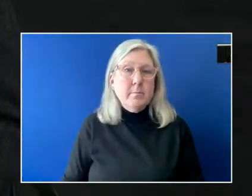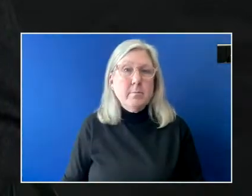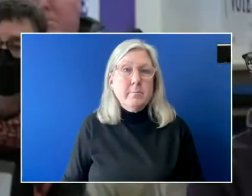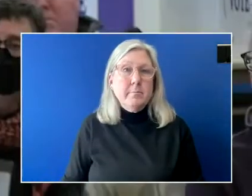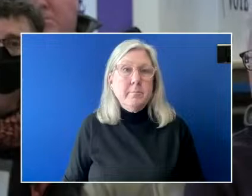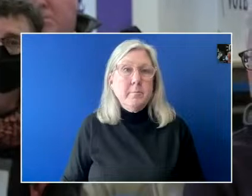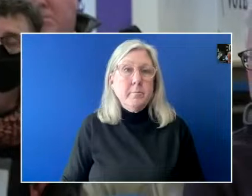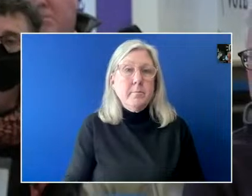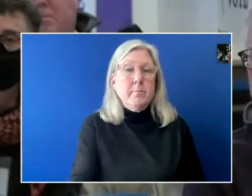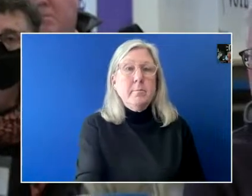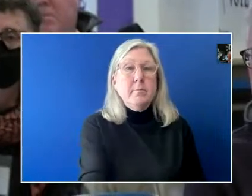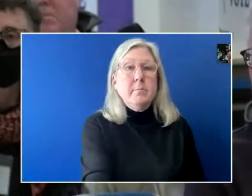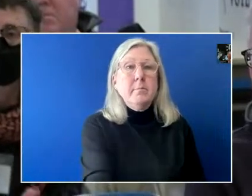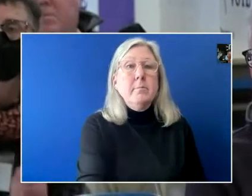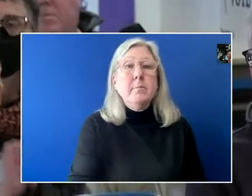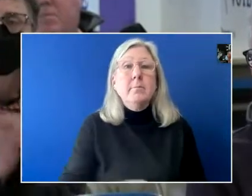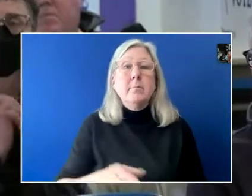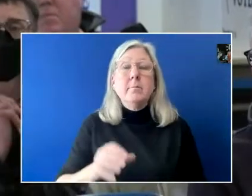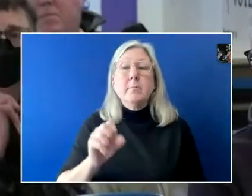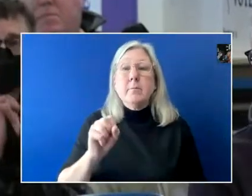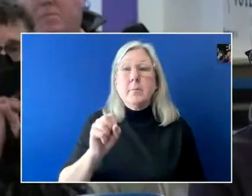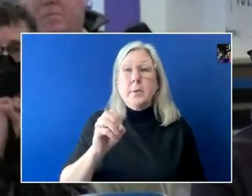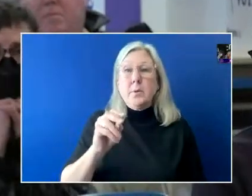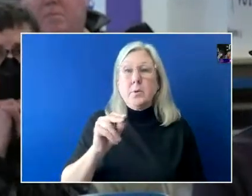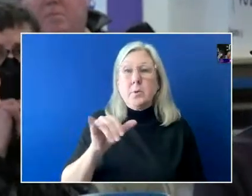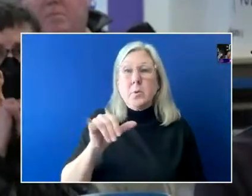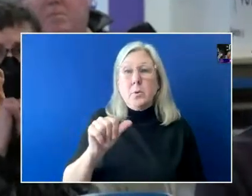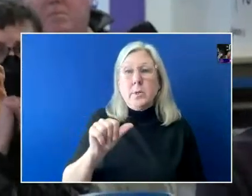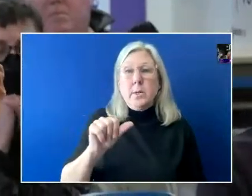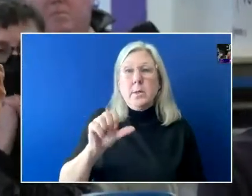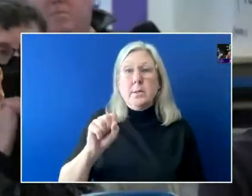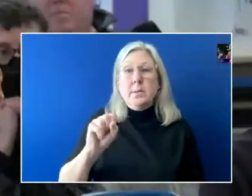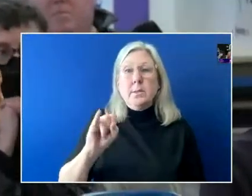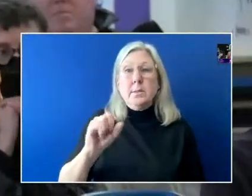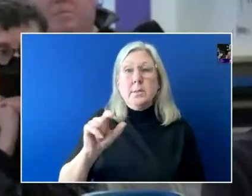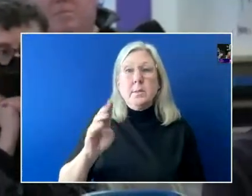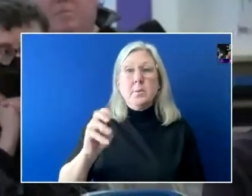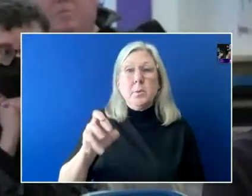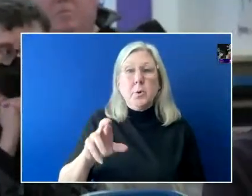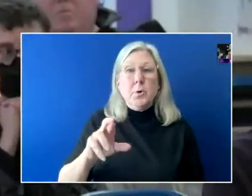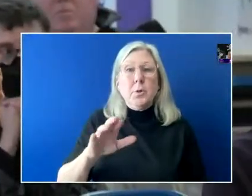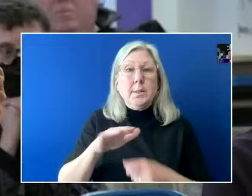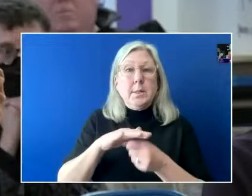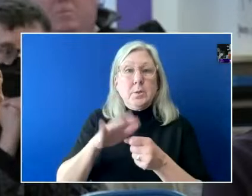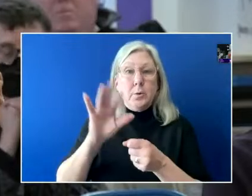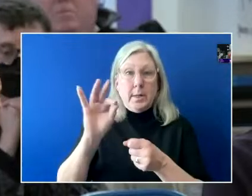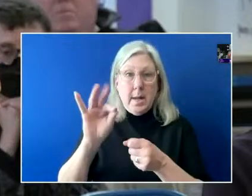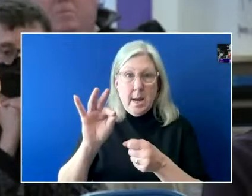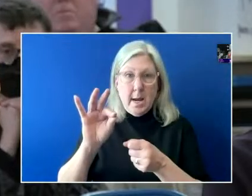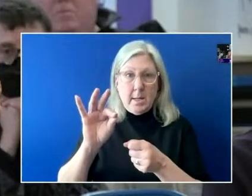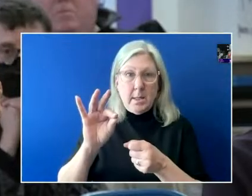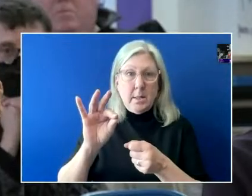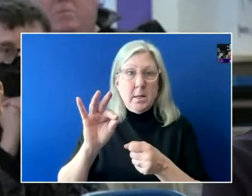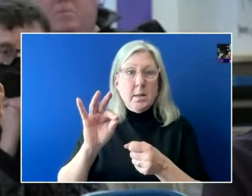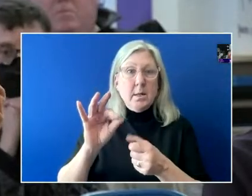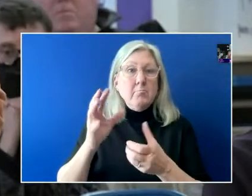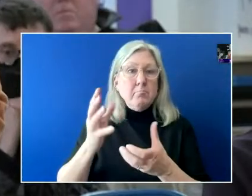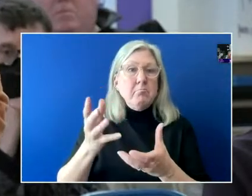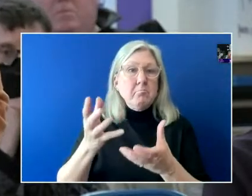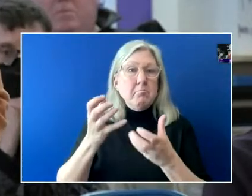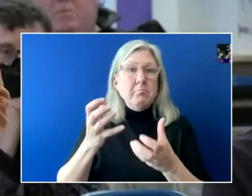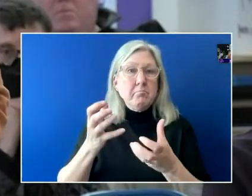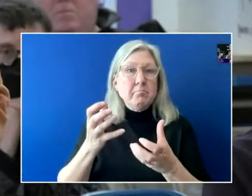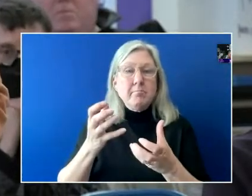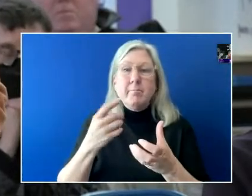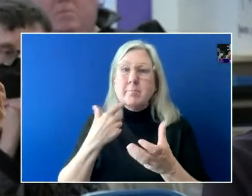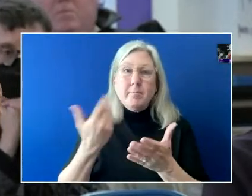silbert Sonia silbert uh District 9 um I just wanted to um Echo what had been said earlier about